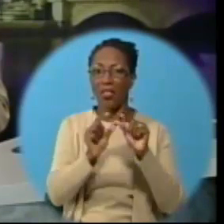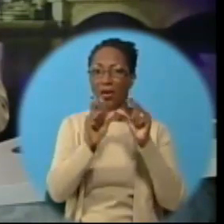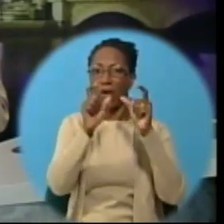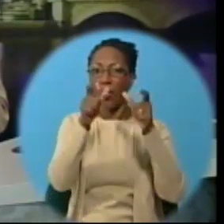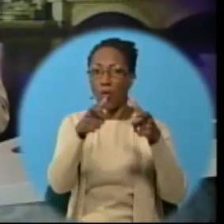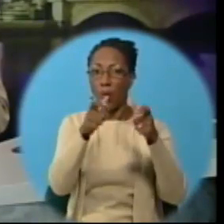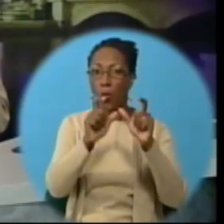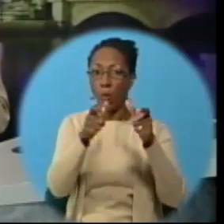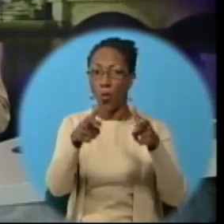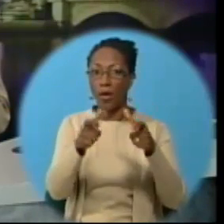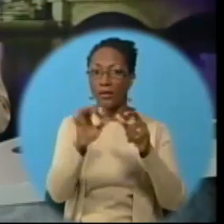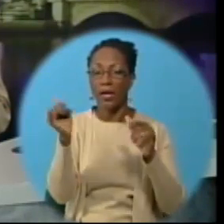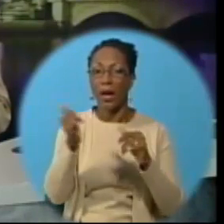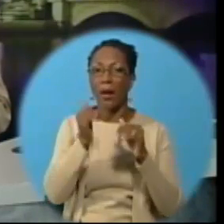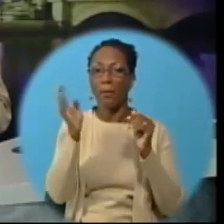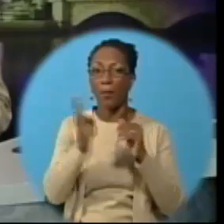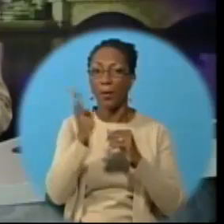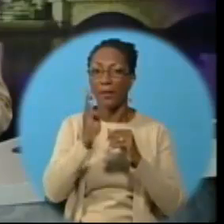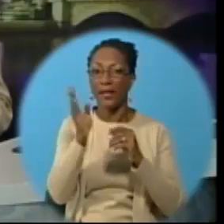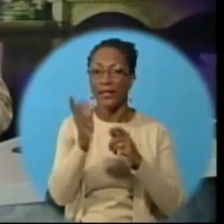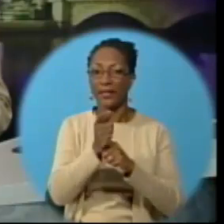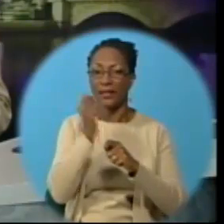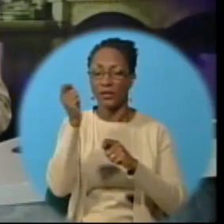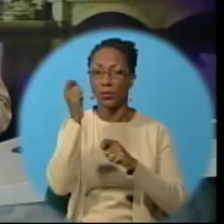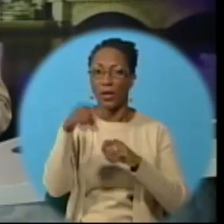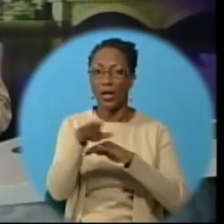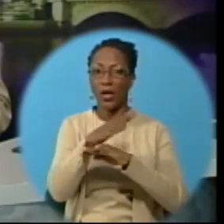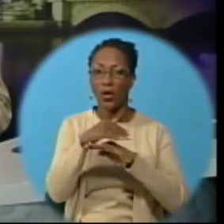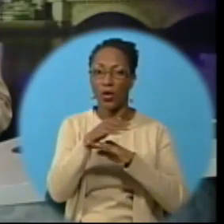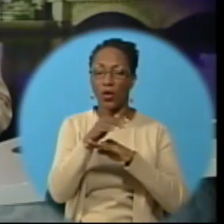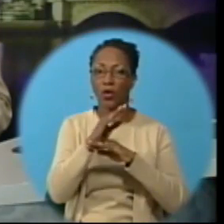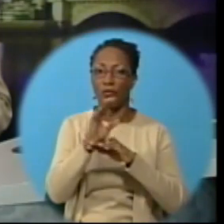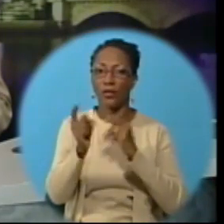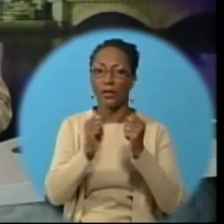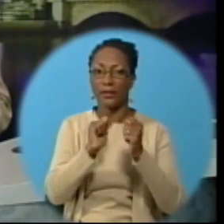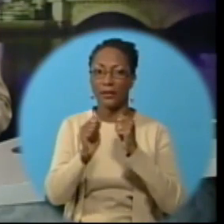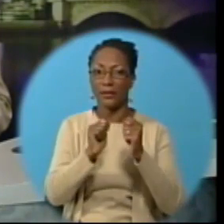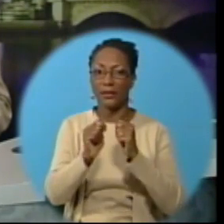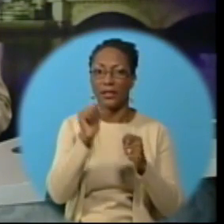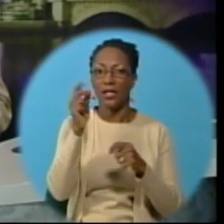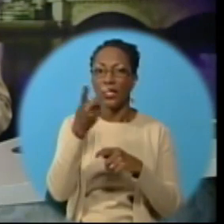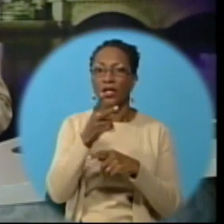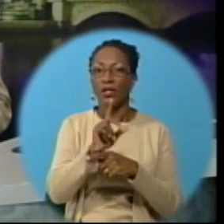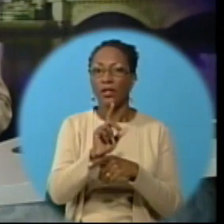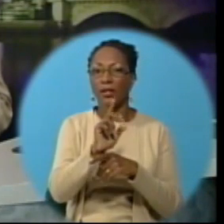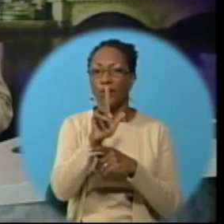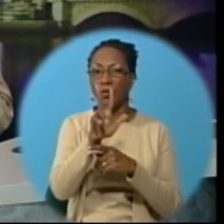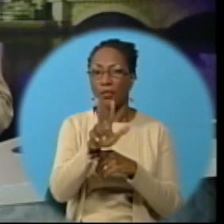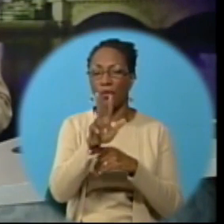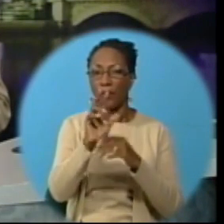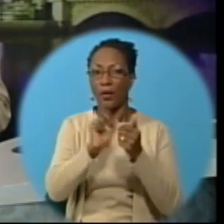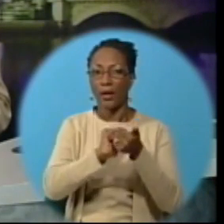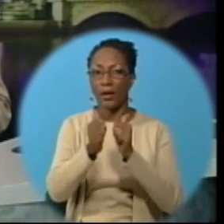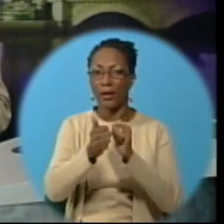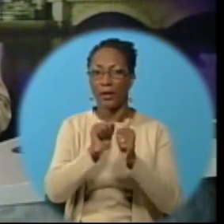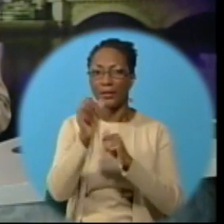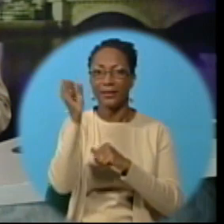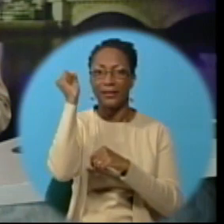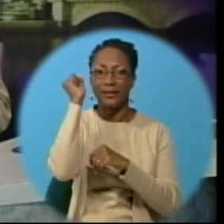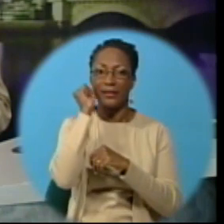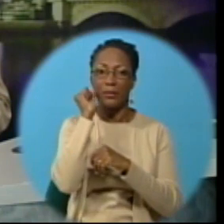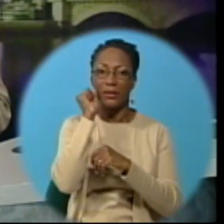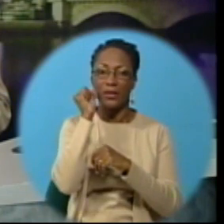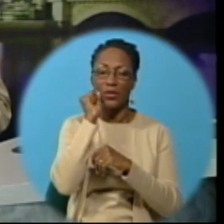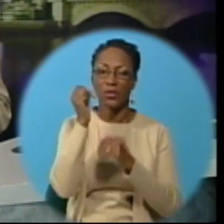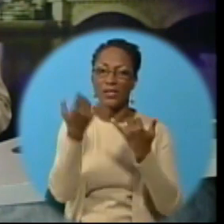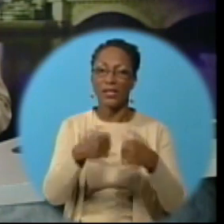Barbados defeated the hosts in last night's final 25-20, 25-14, 25-15. Stapleton was also a key player